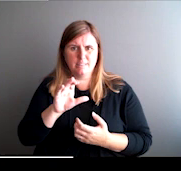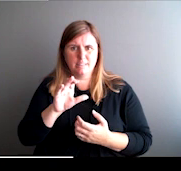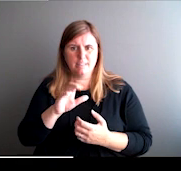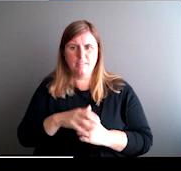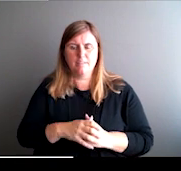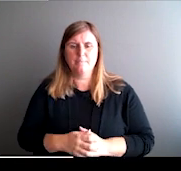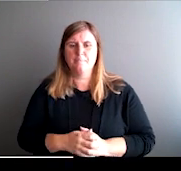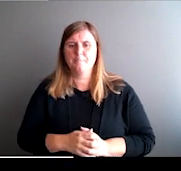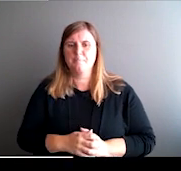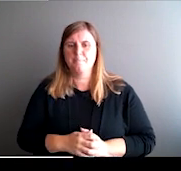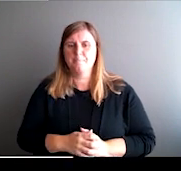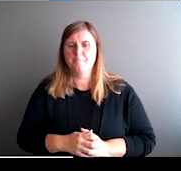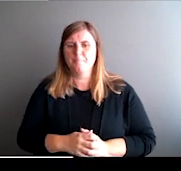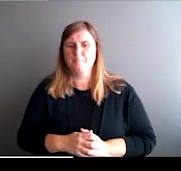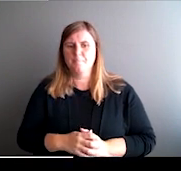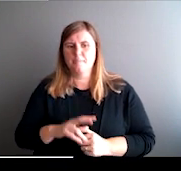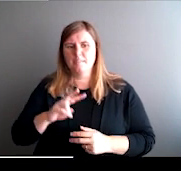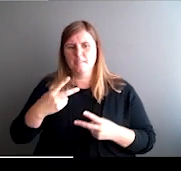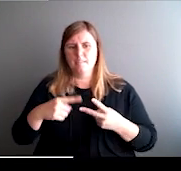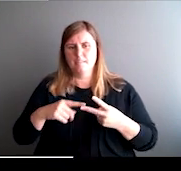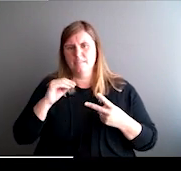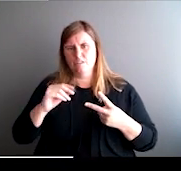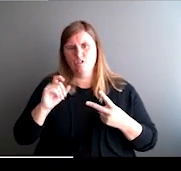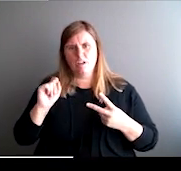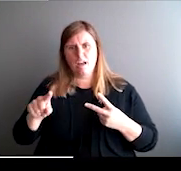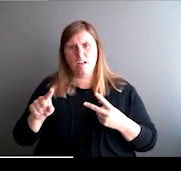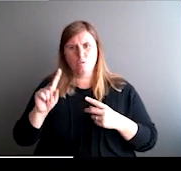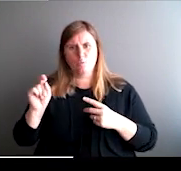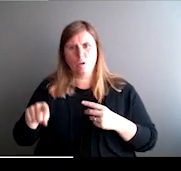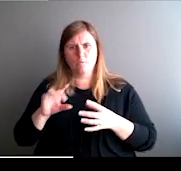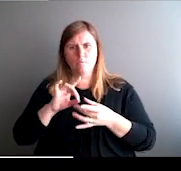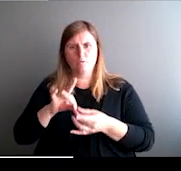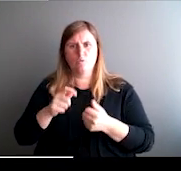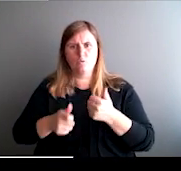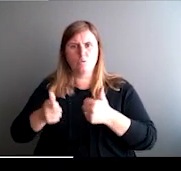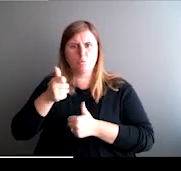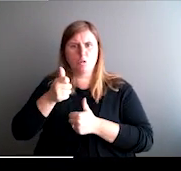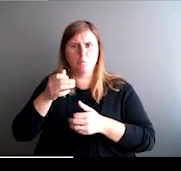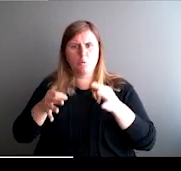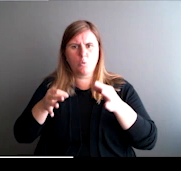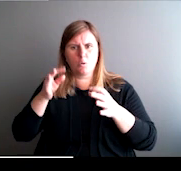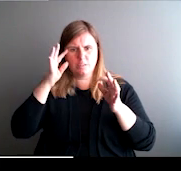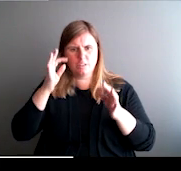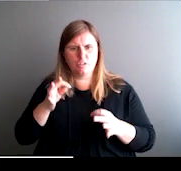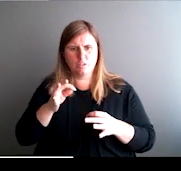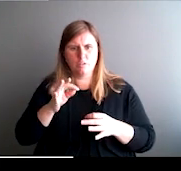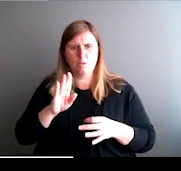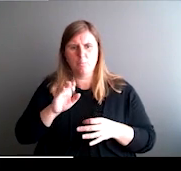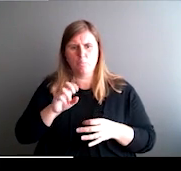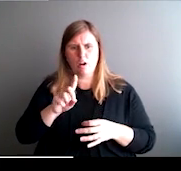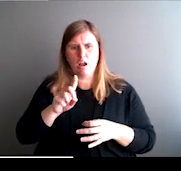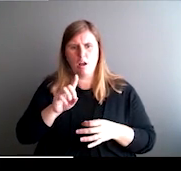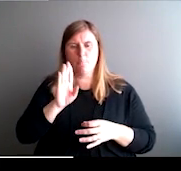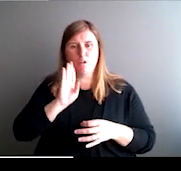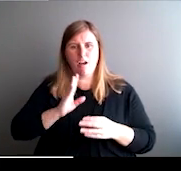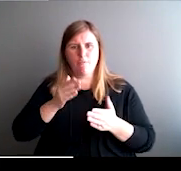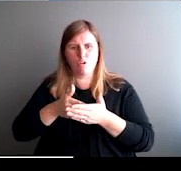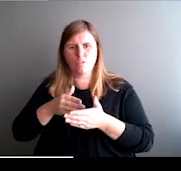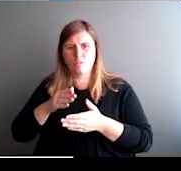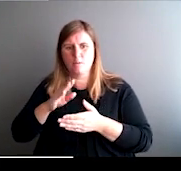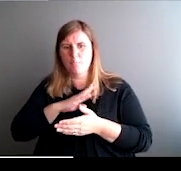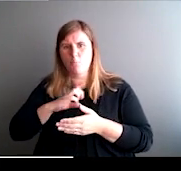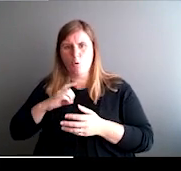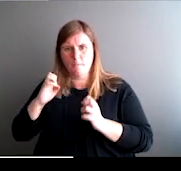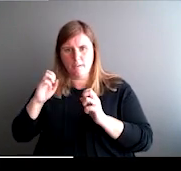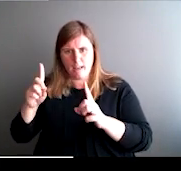see the second example here, a teacher asking a question regarding a Supreme Court decision, Brown v. Board of Ed, and the student